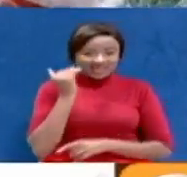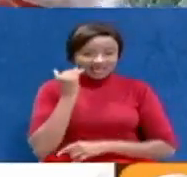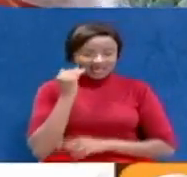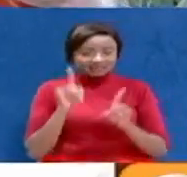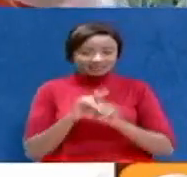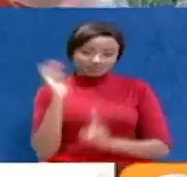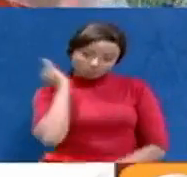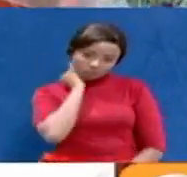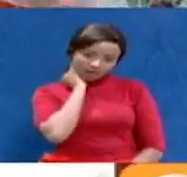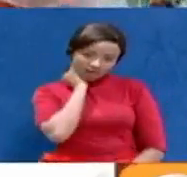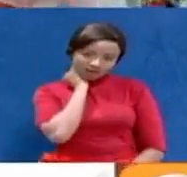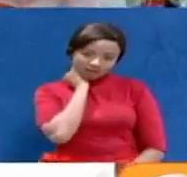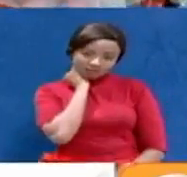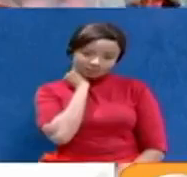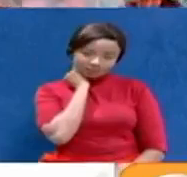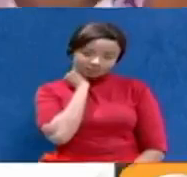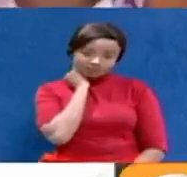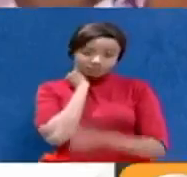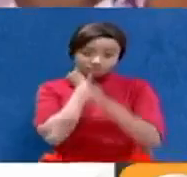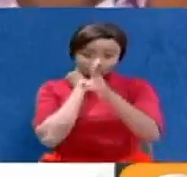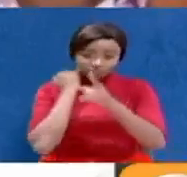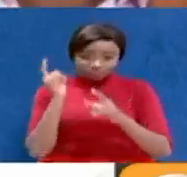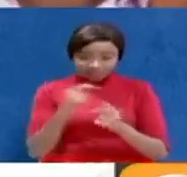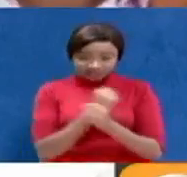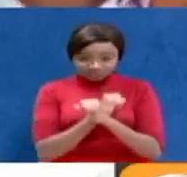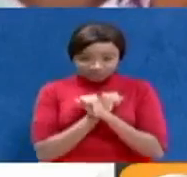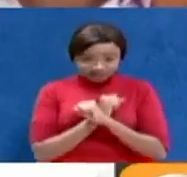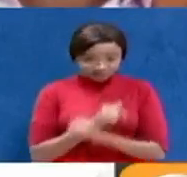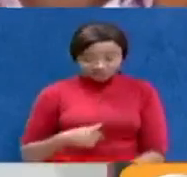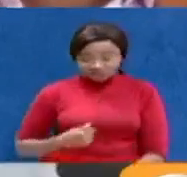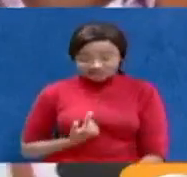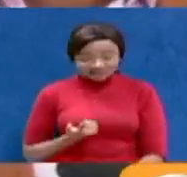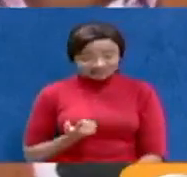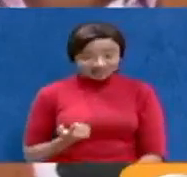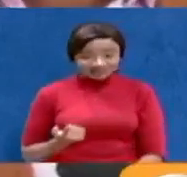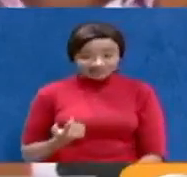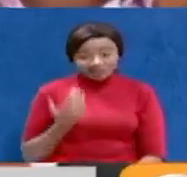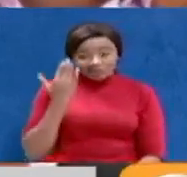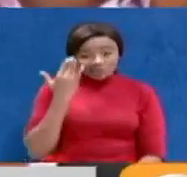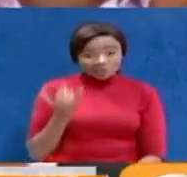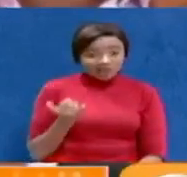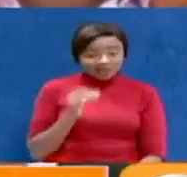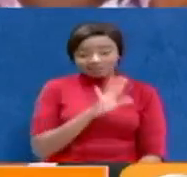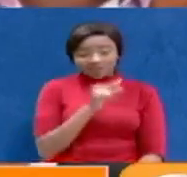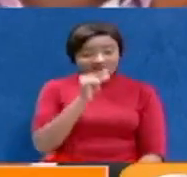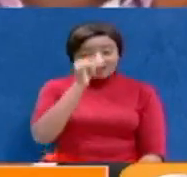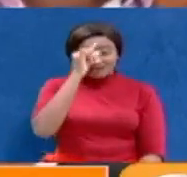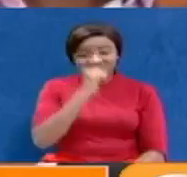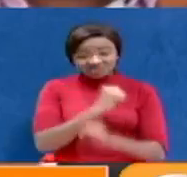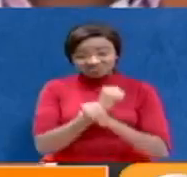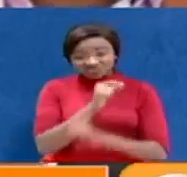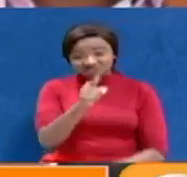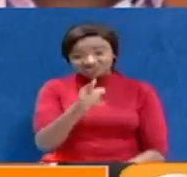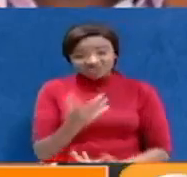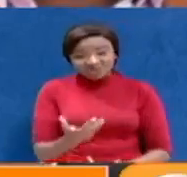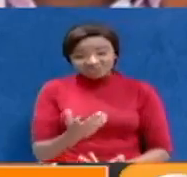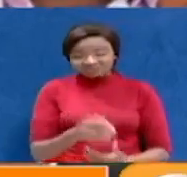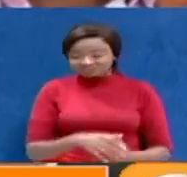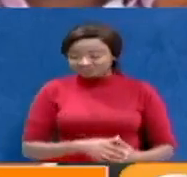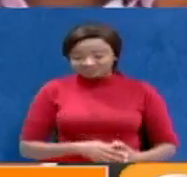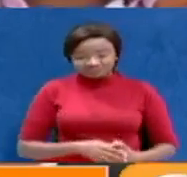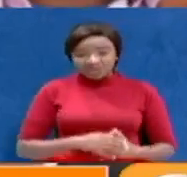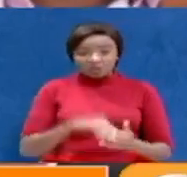recorded a case each. Wakujikinga mwenyewe, because the government is not going to prevent COVID-19. It